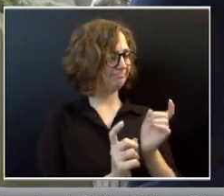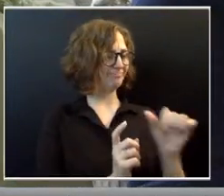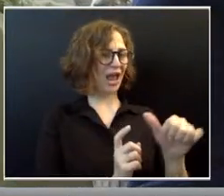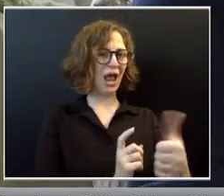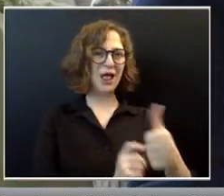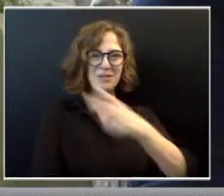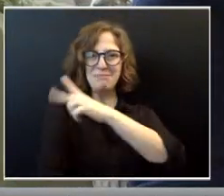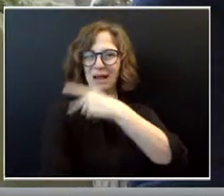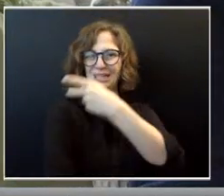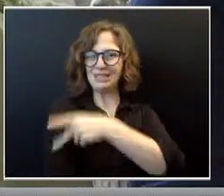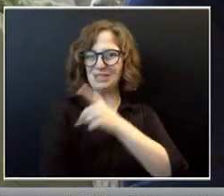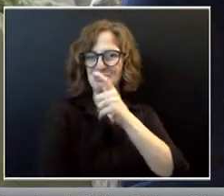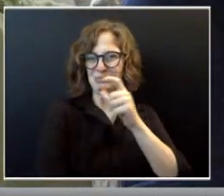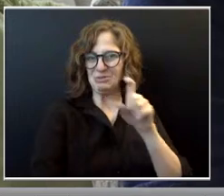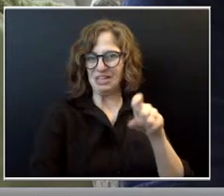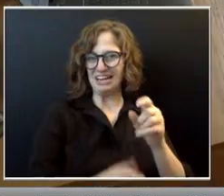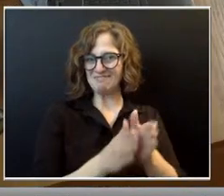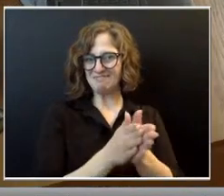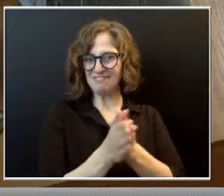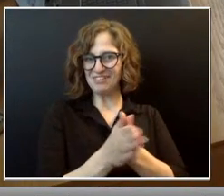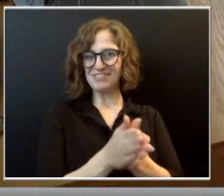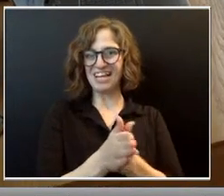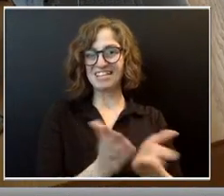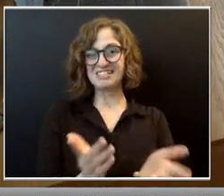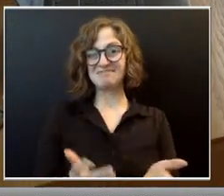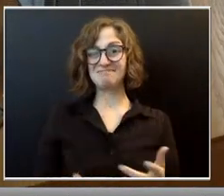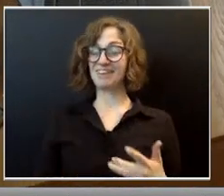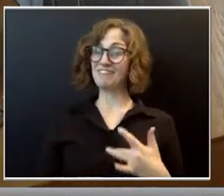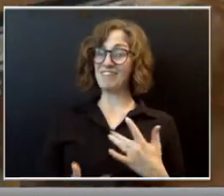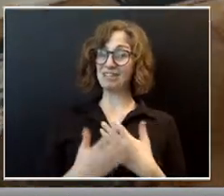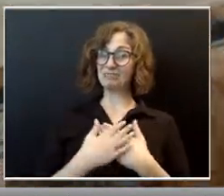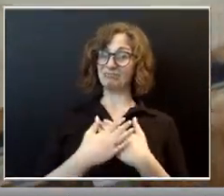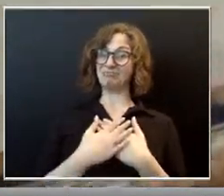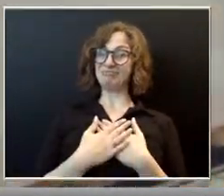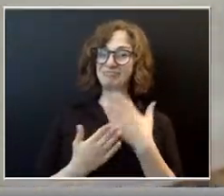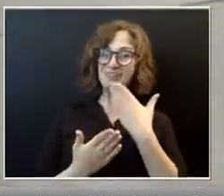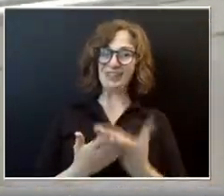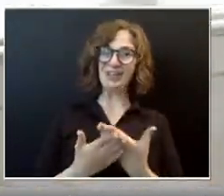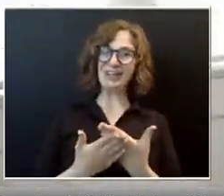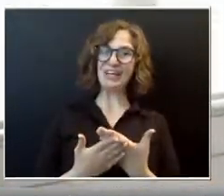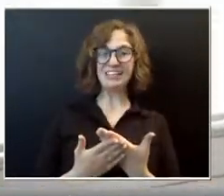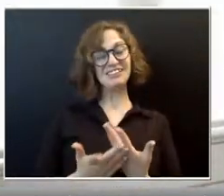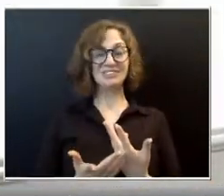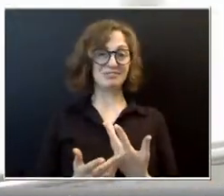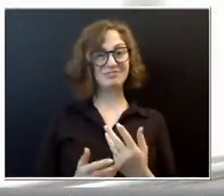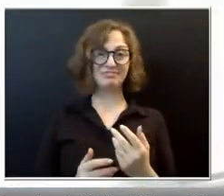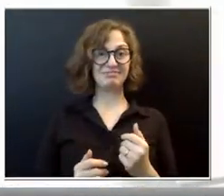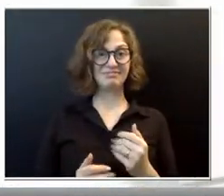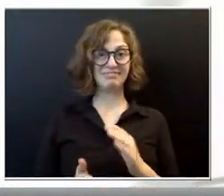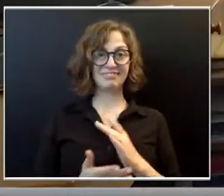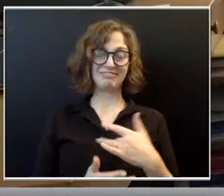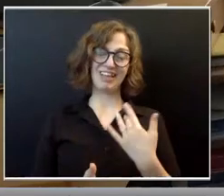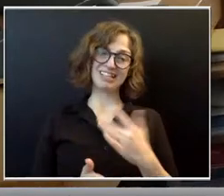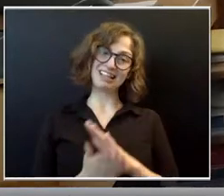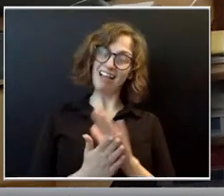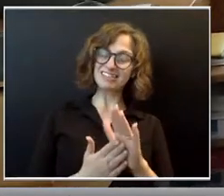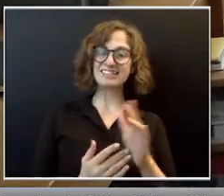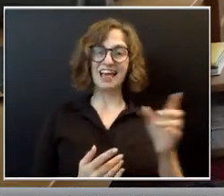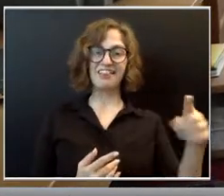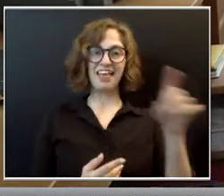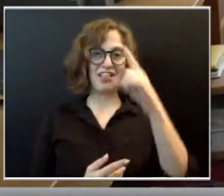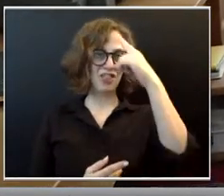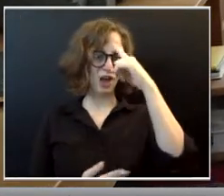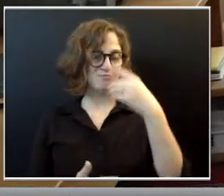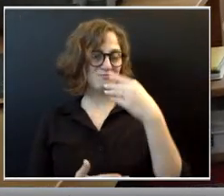It's gratifying. It's kind of a compliment that they thought it was good enough for other people